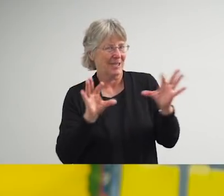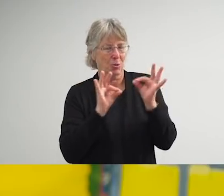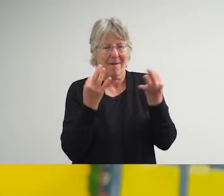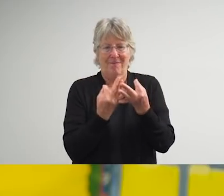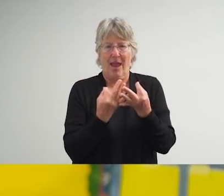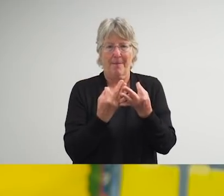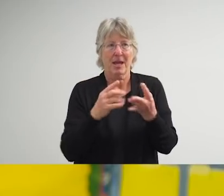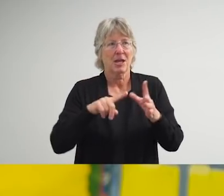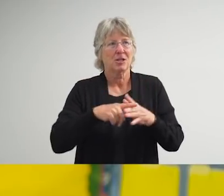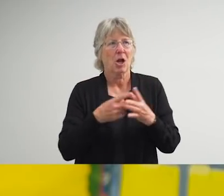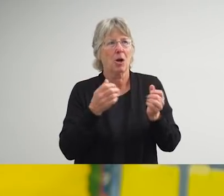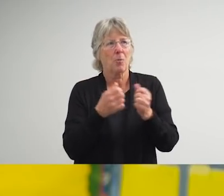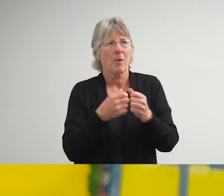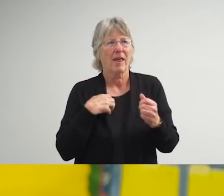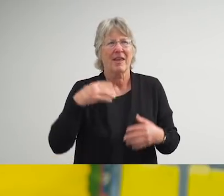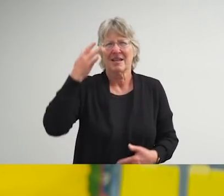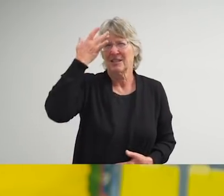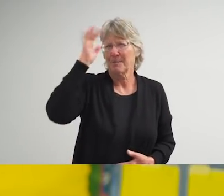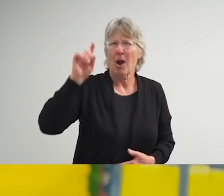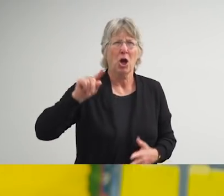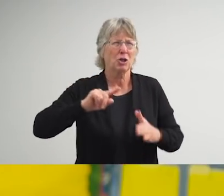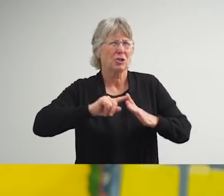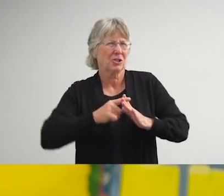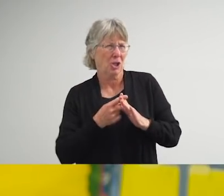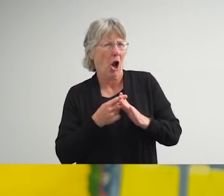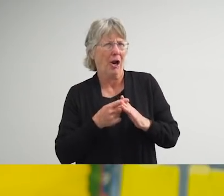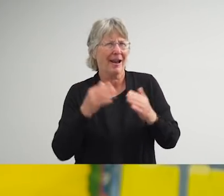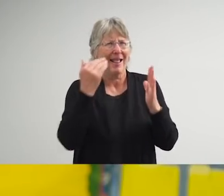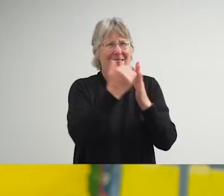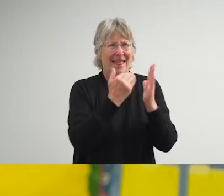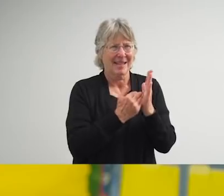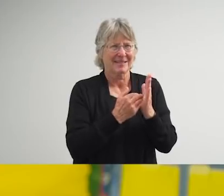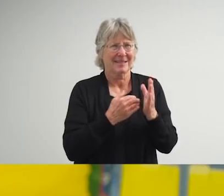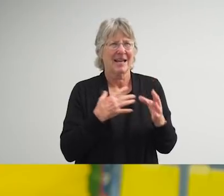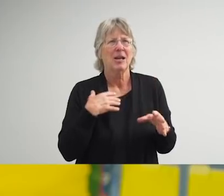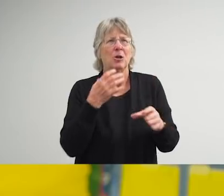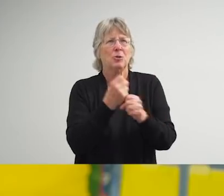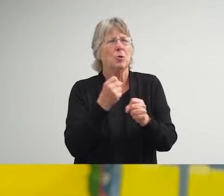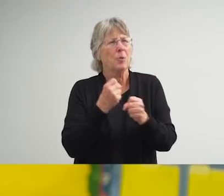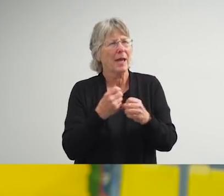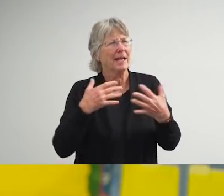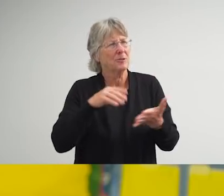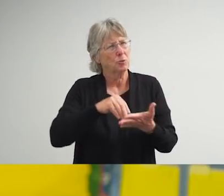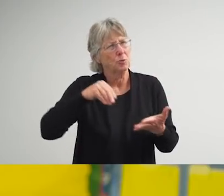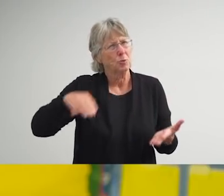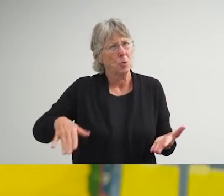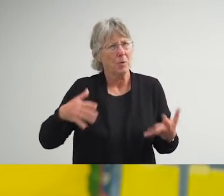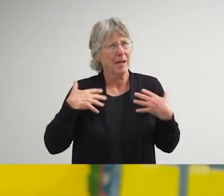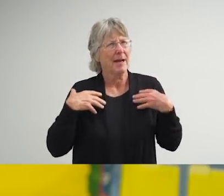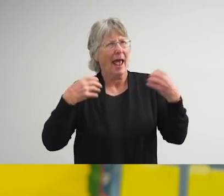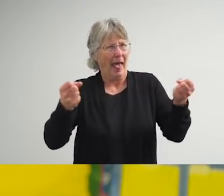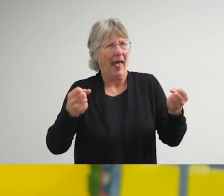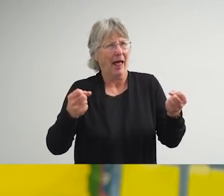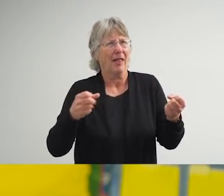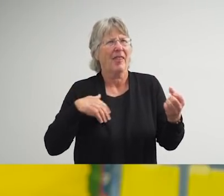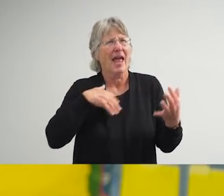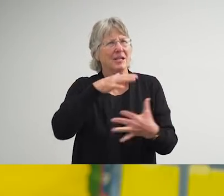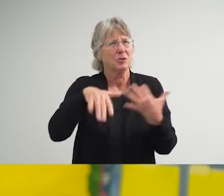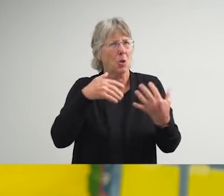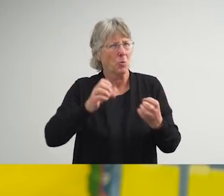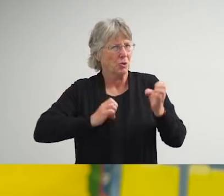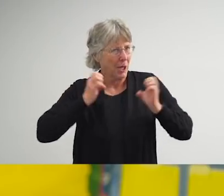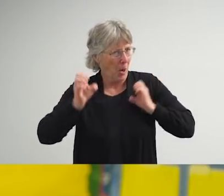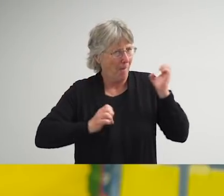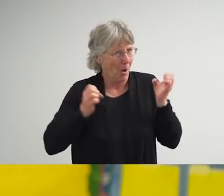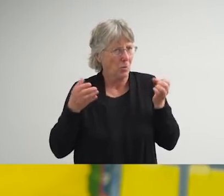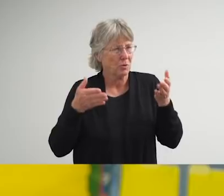year with a set of Smart Start lessons attempting to center student well-being and social-emotional learning in new ways. We listened